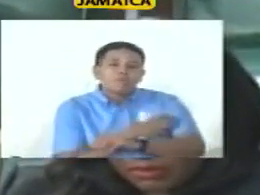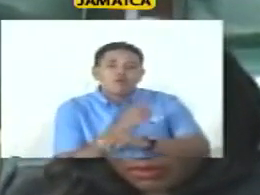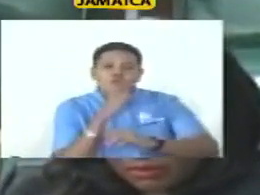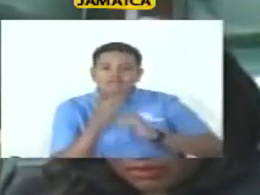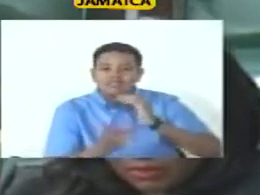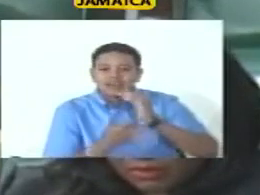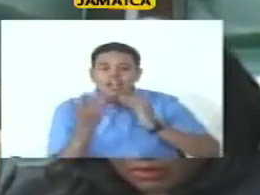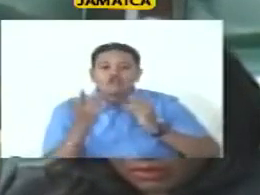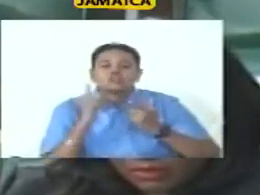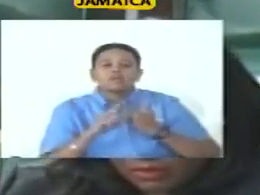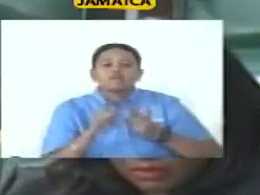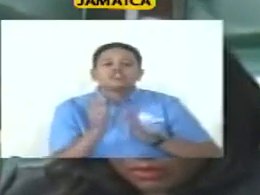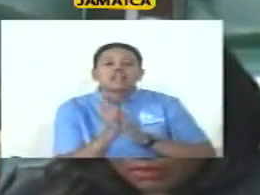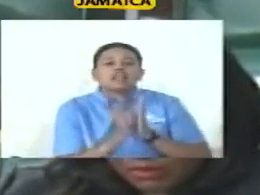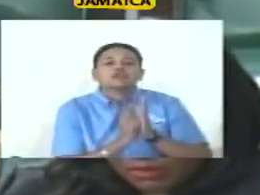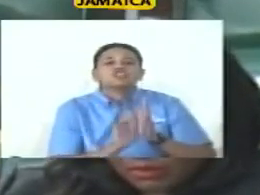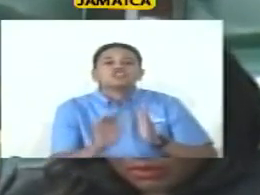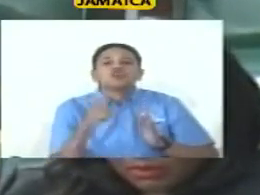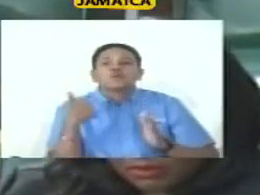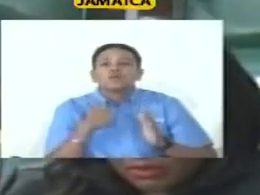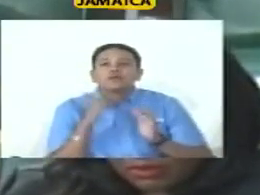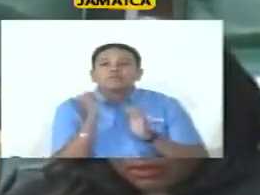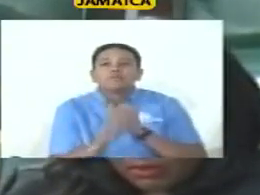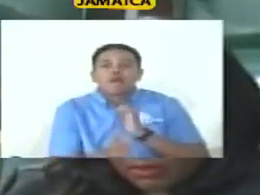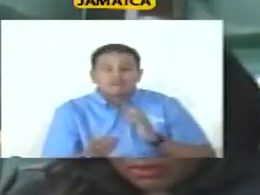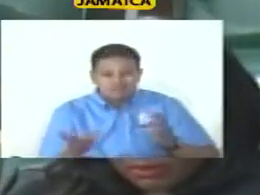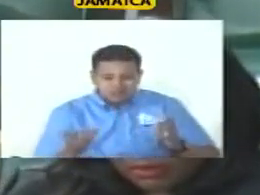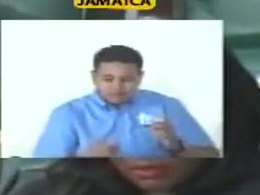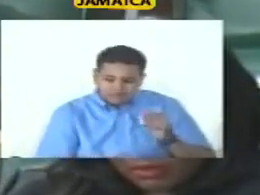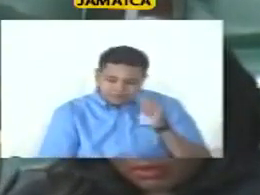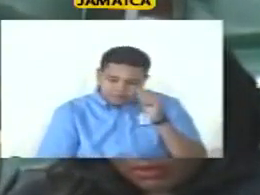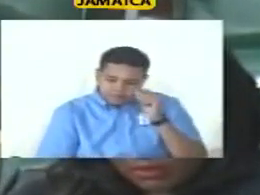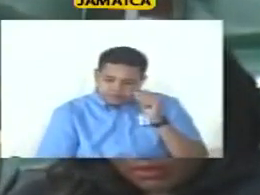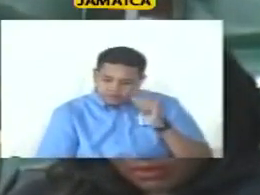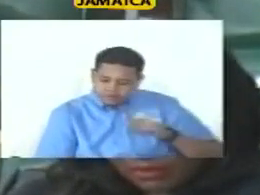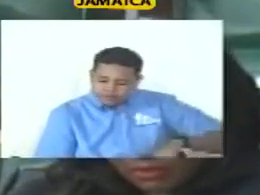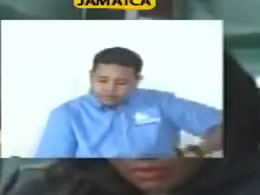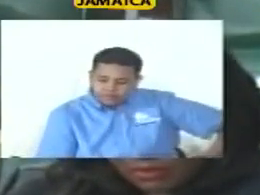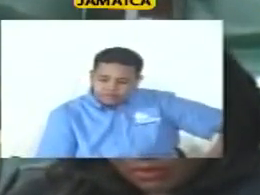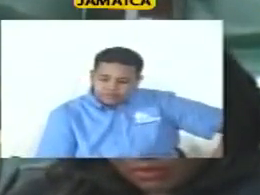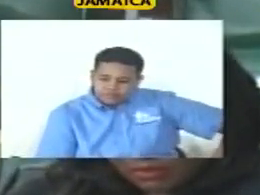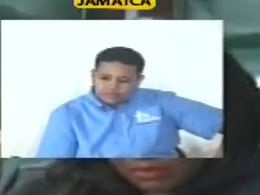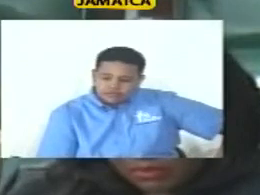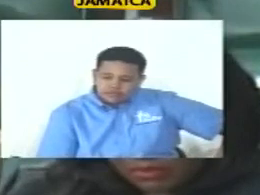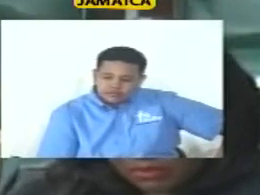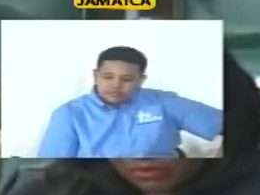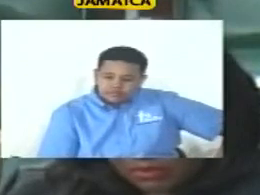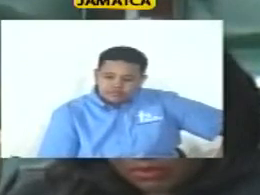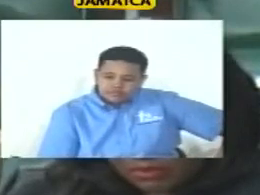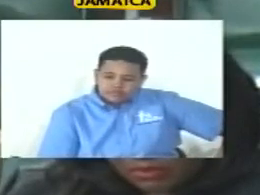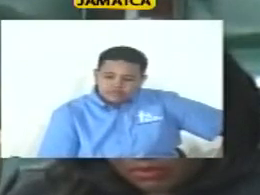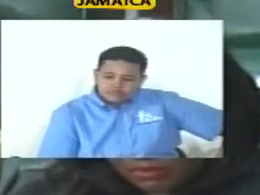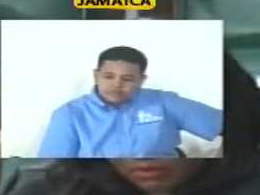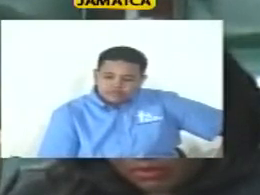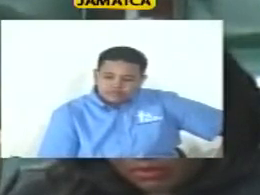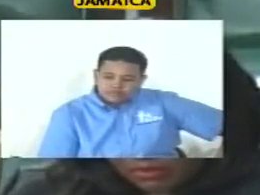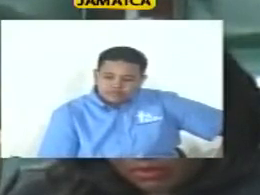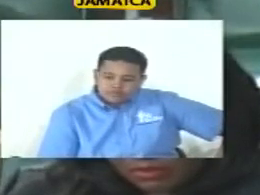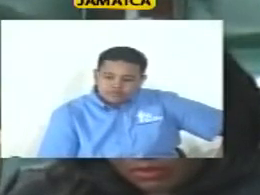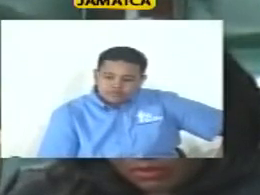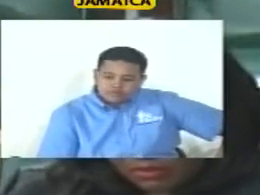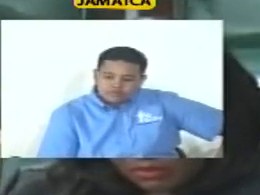technology and the legislation that we're passing. To feed the fear is